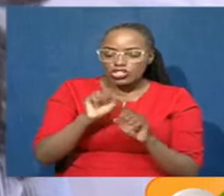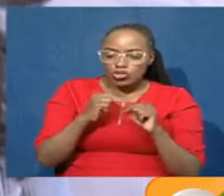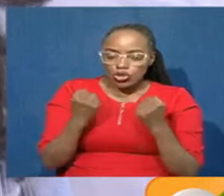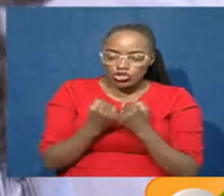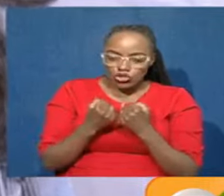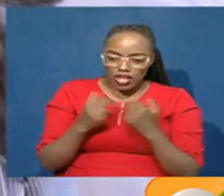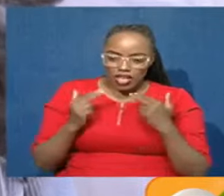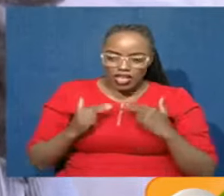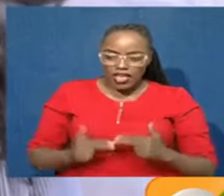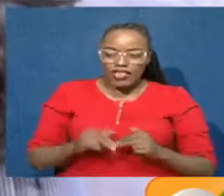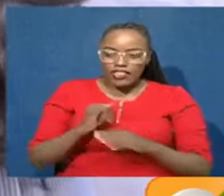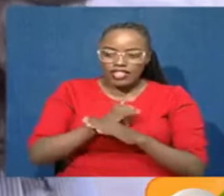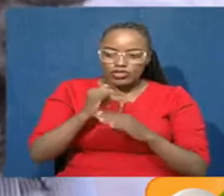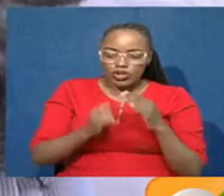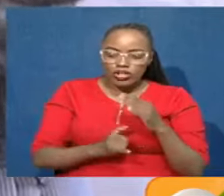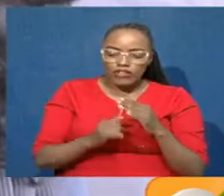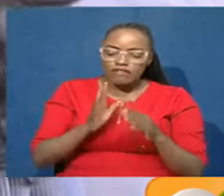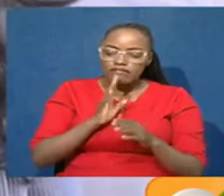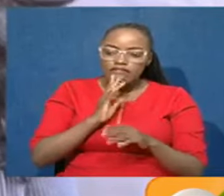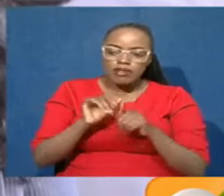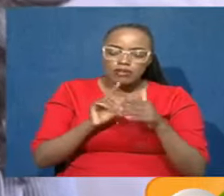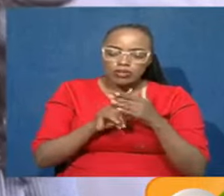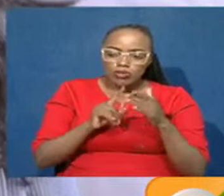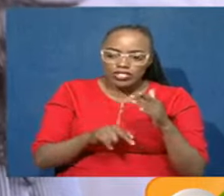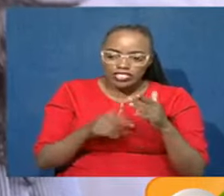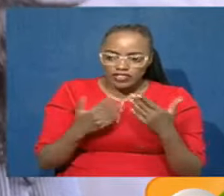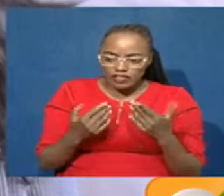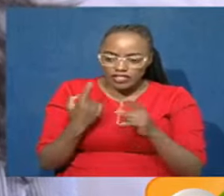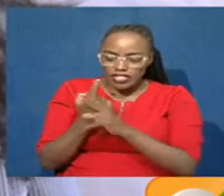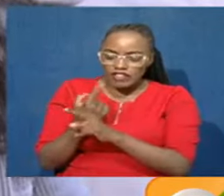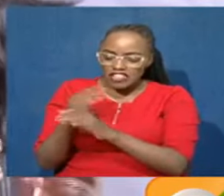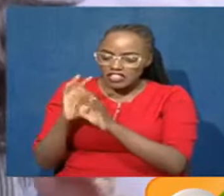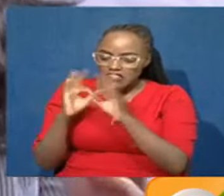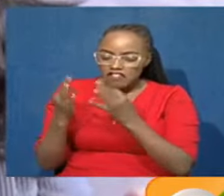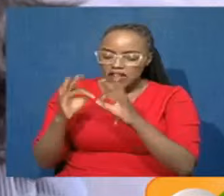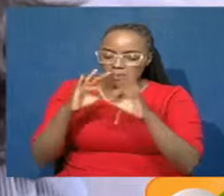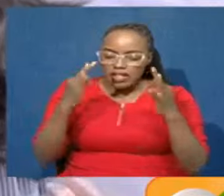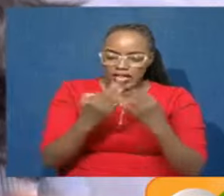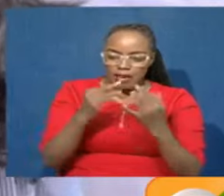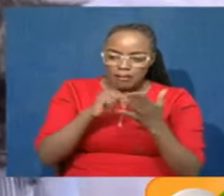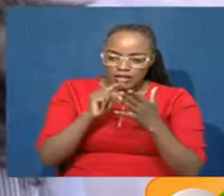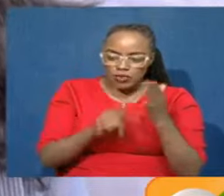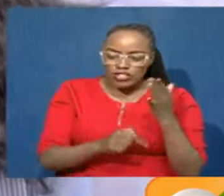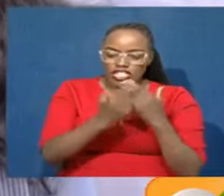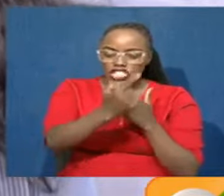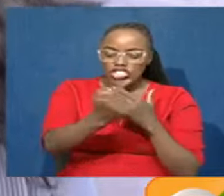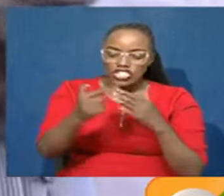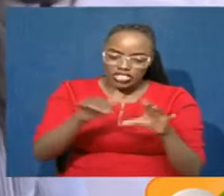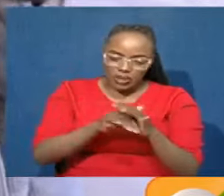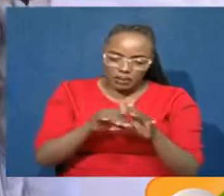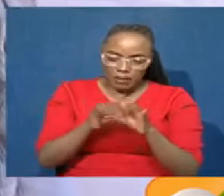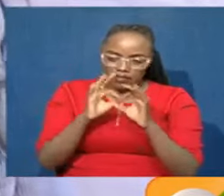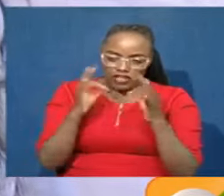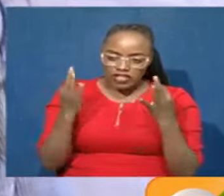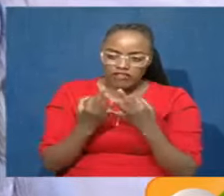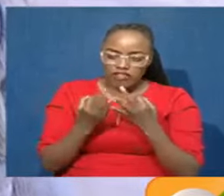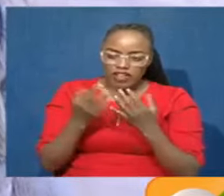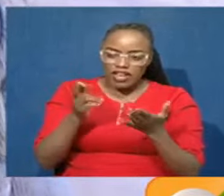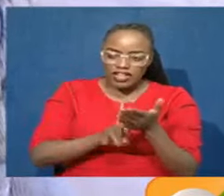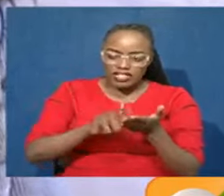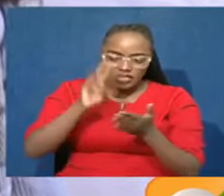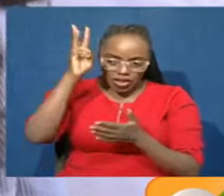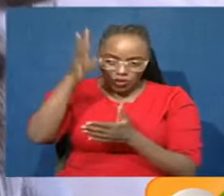Act, we're now talking about households. So households means that every member of the household will be